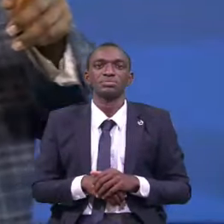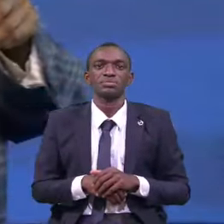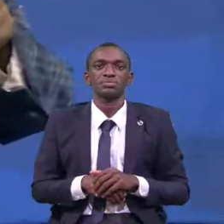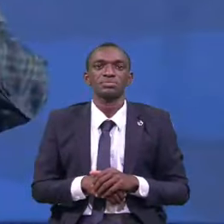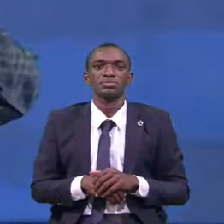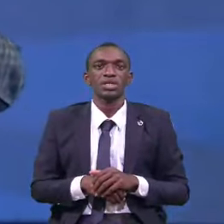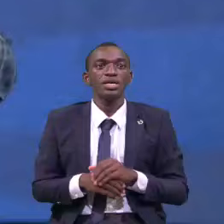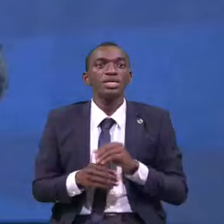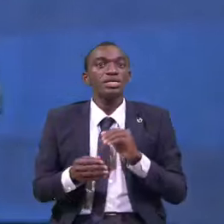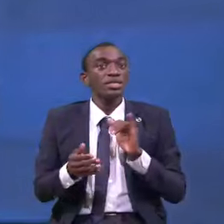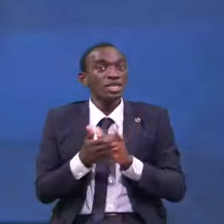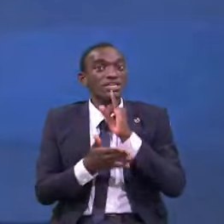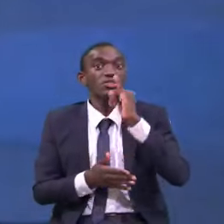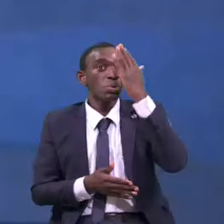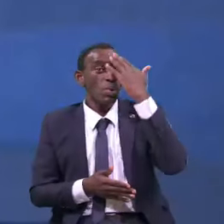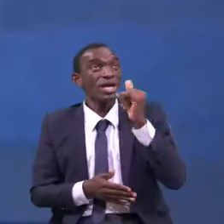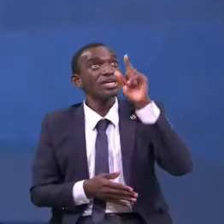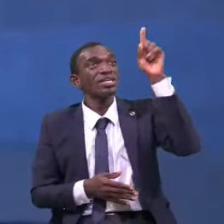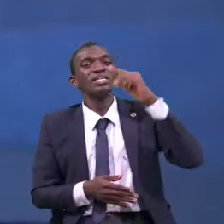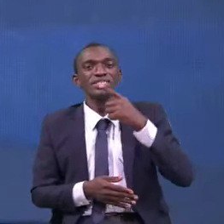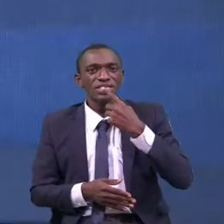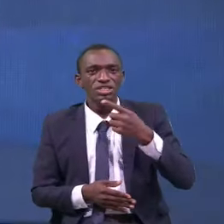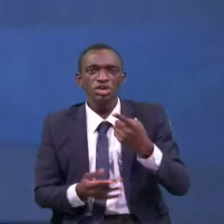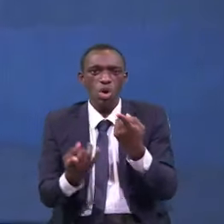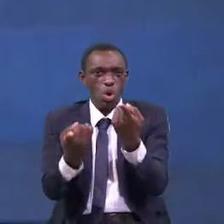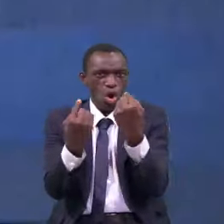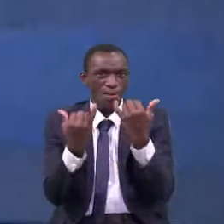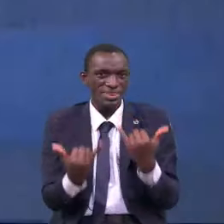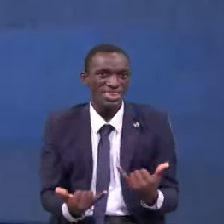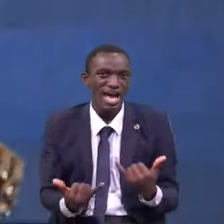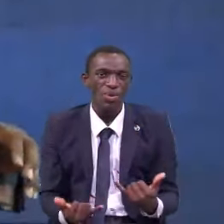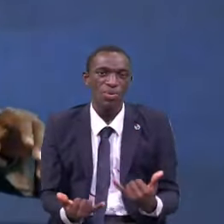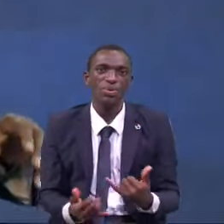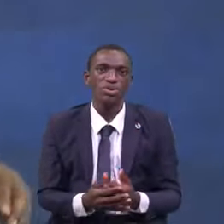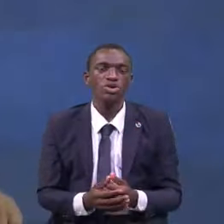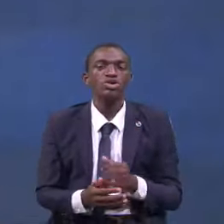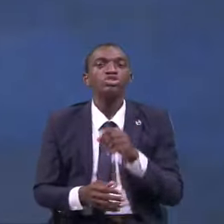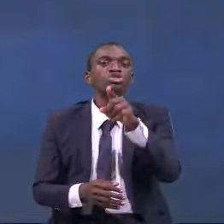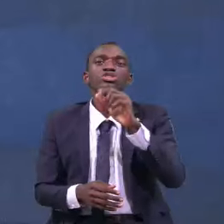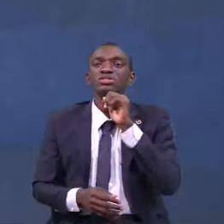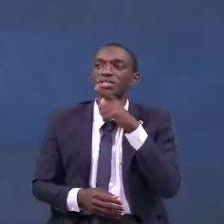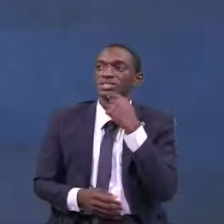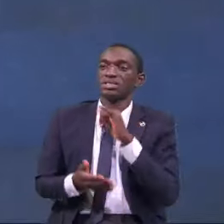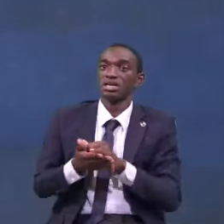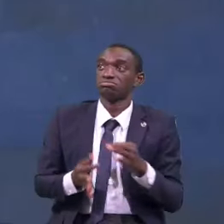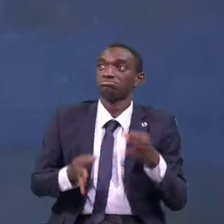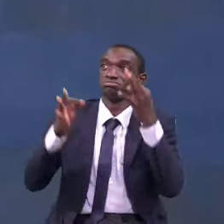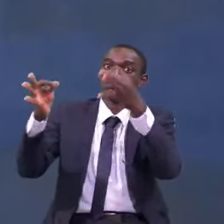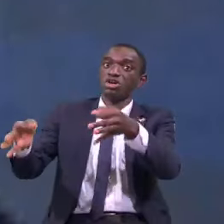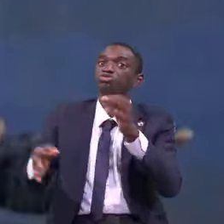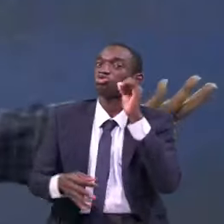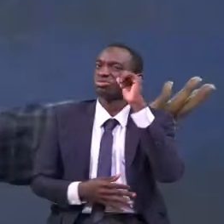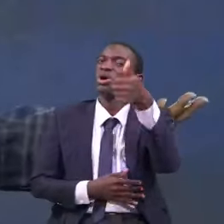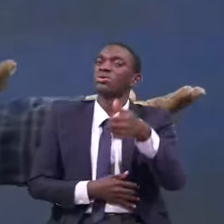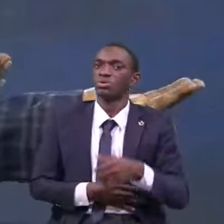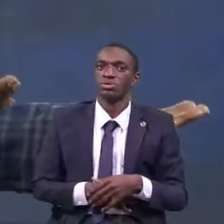That's why he says, come now. Don't say, I'll make it tomorrow.